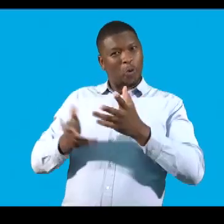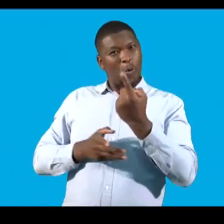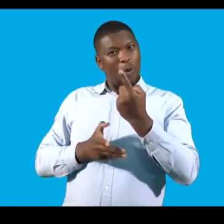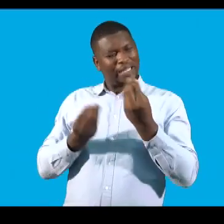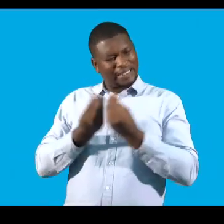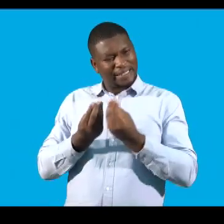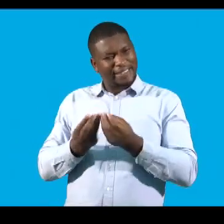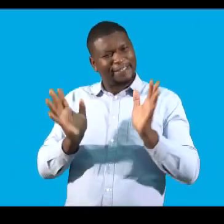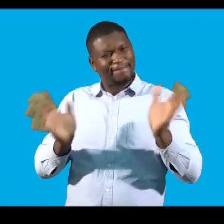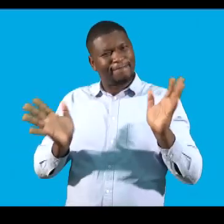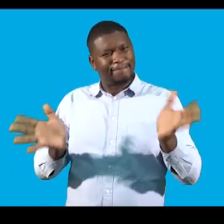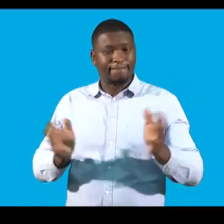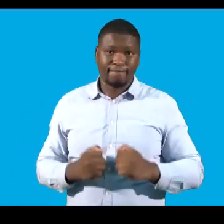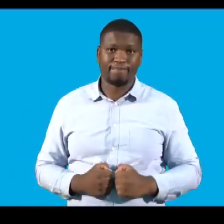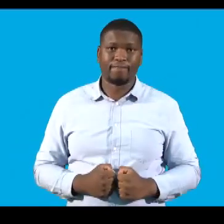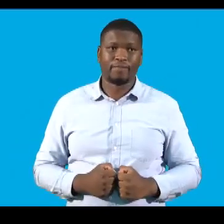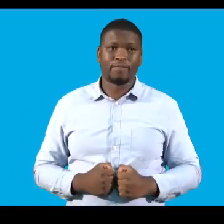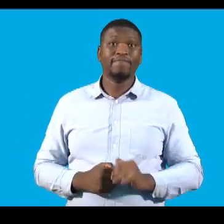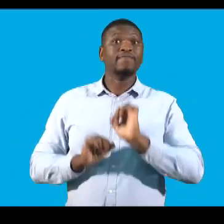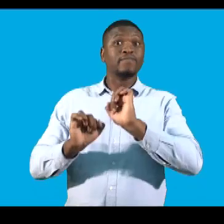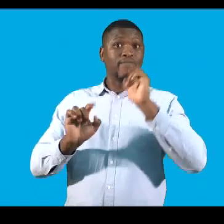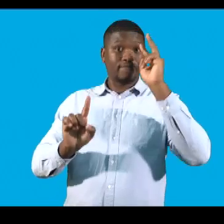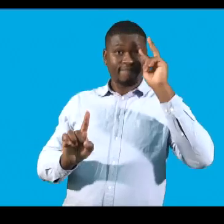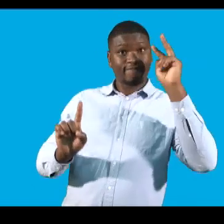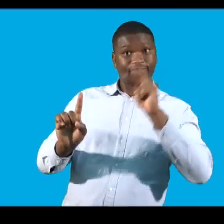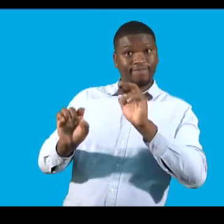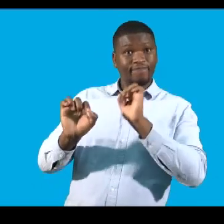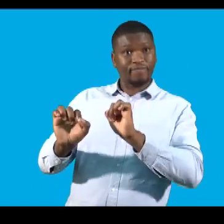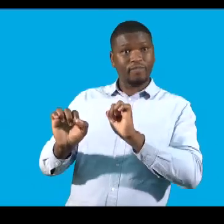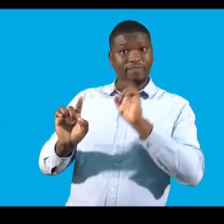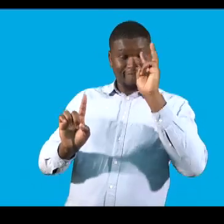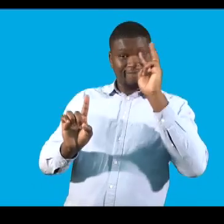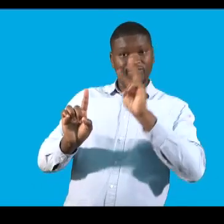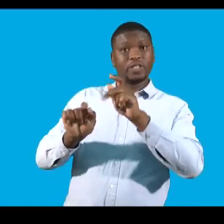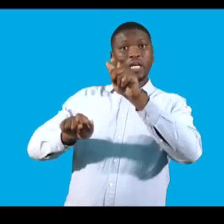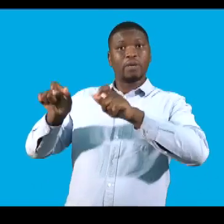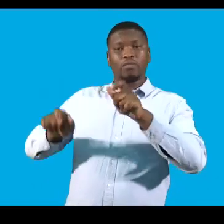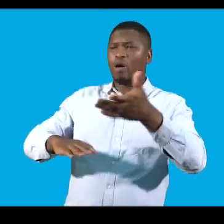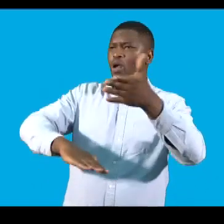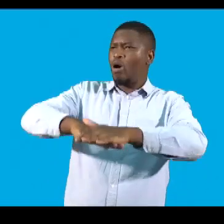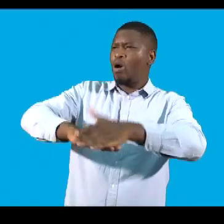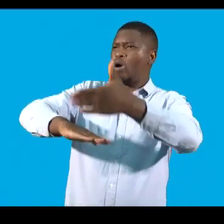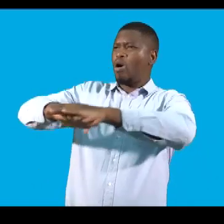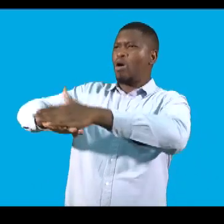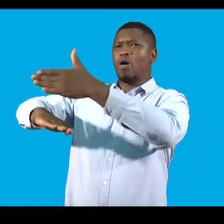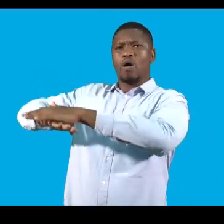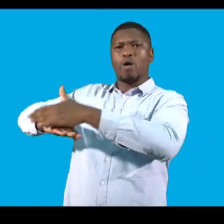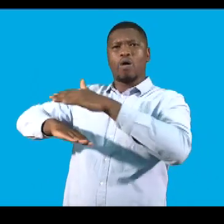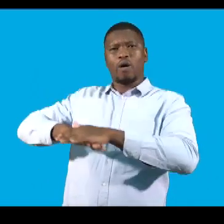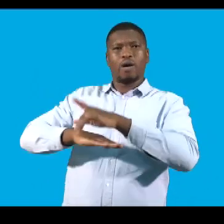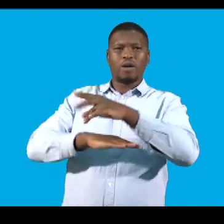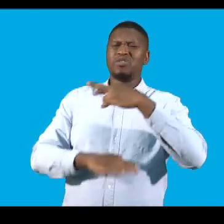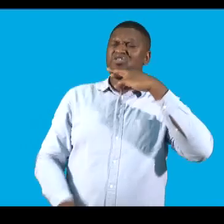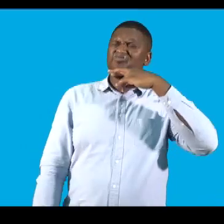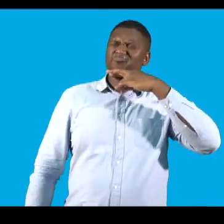thing, okay, that he wants. He views the people who died for the cause as